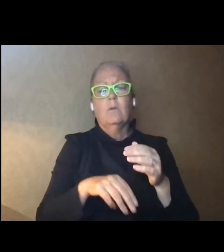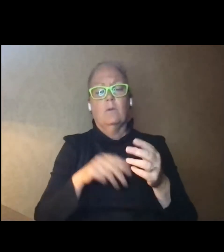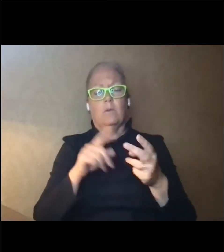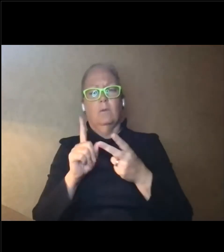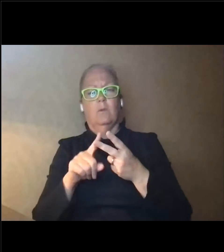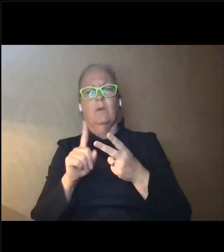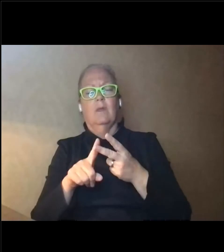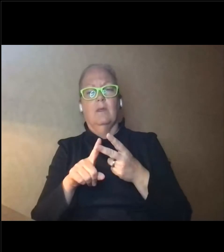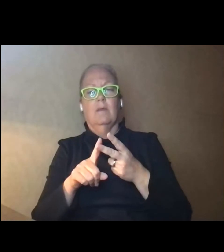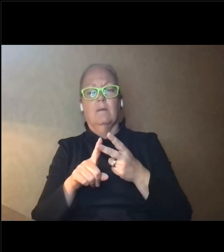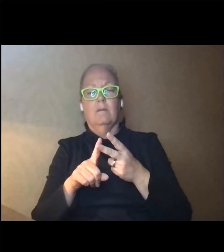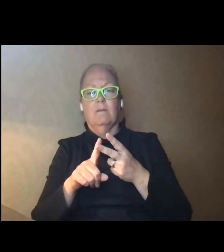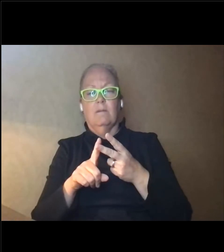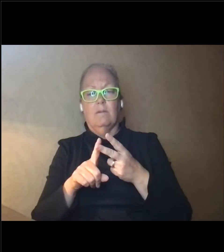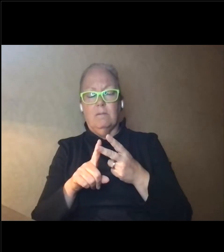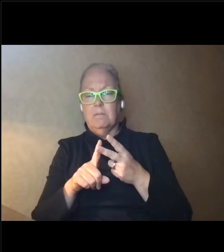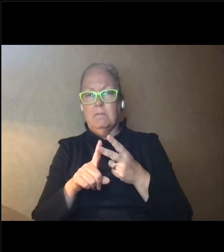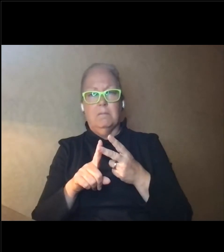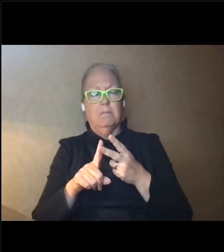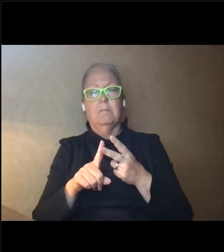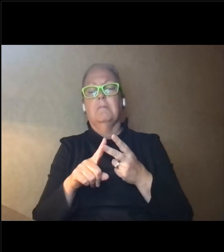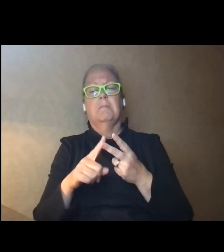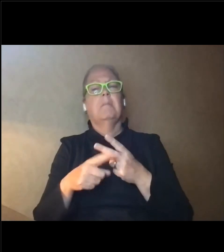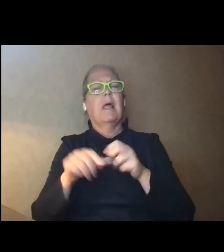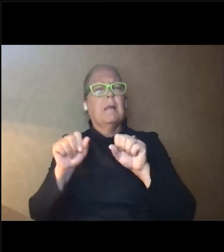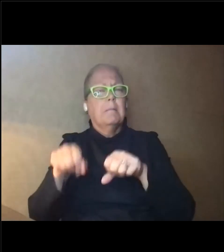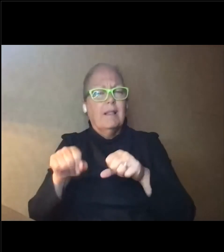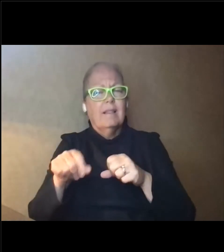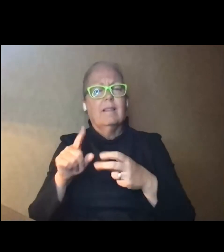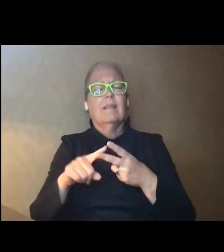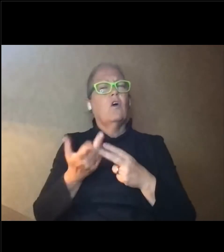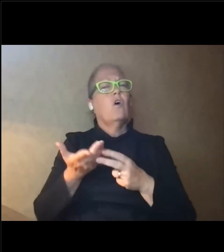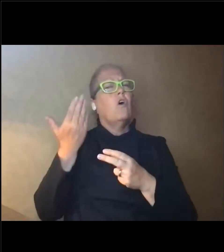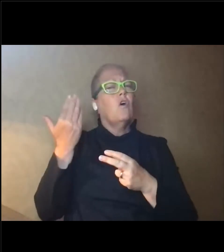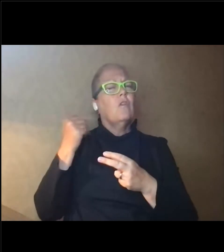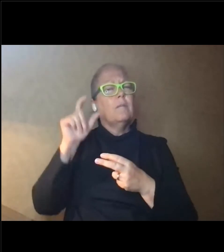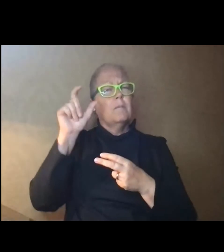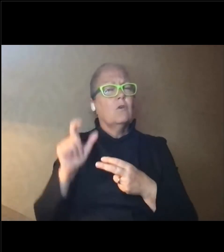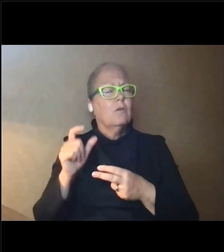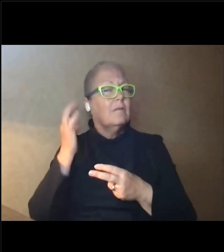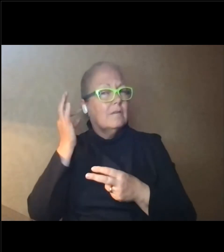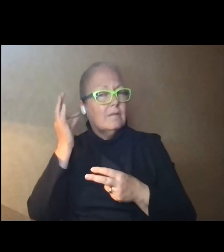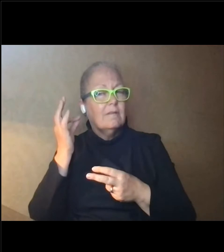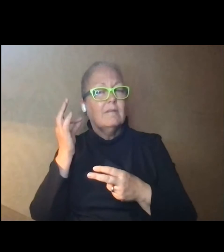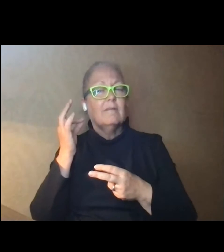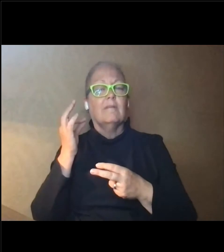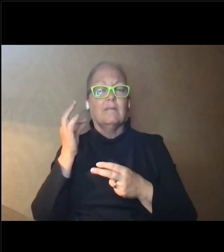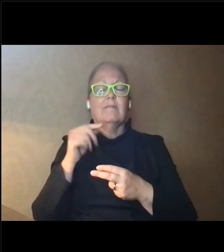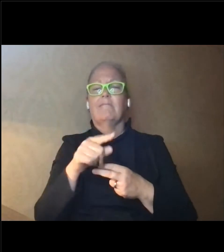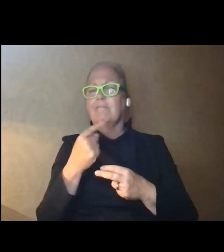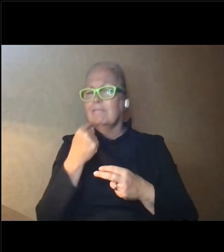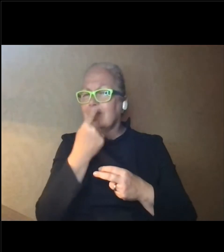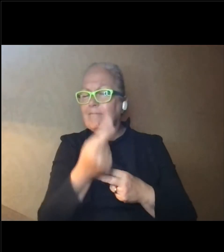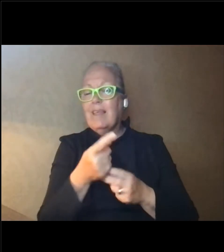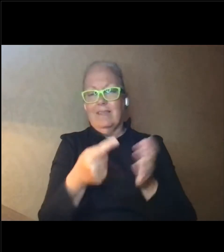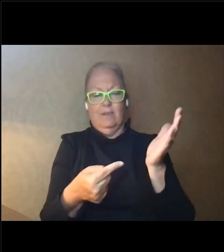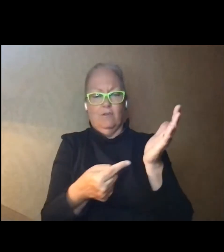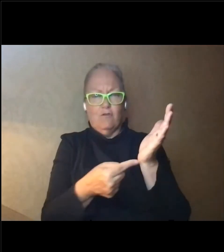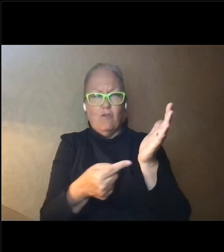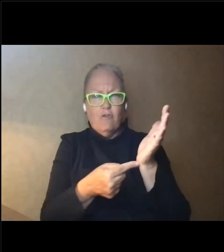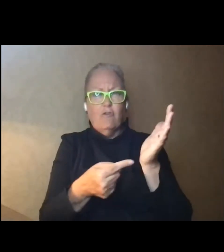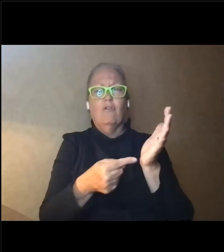affordability. I know our colleague from South Sudan has talked about the unavailability of these technologies and